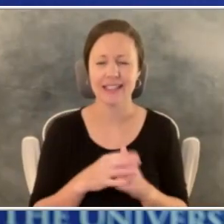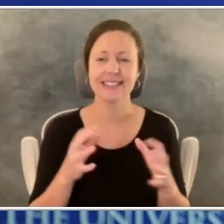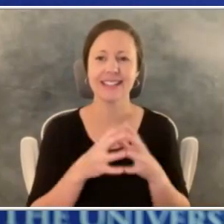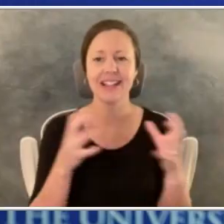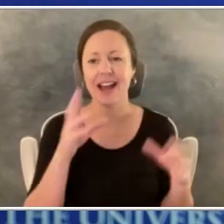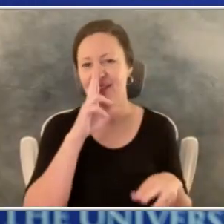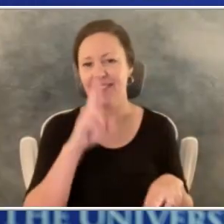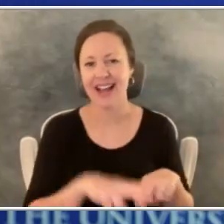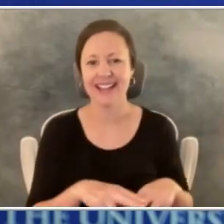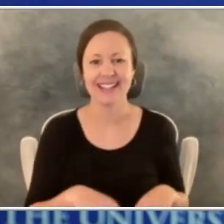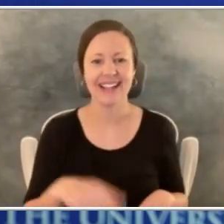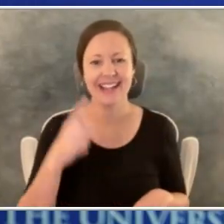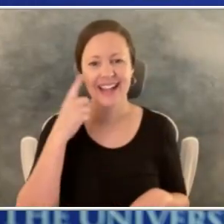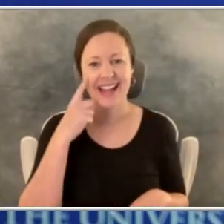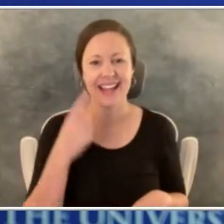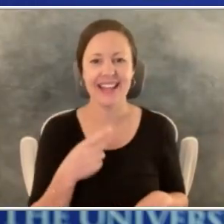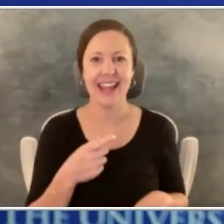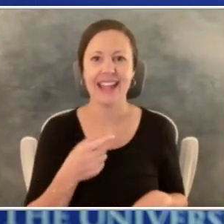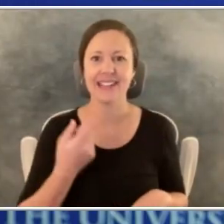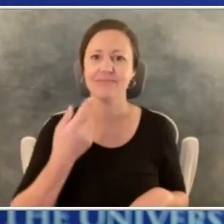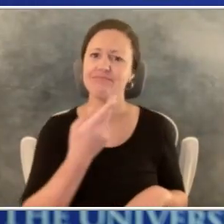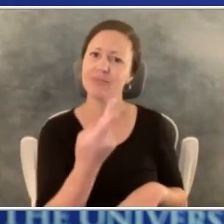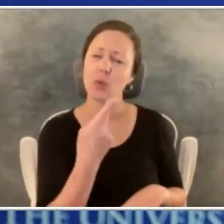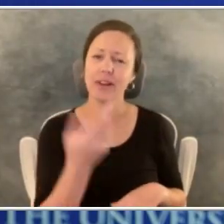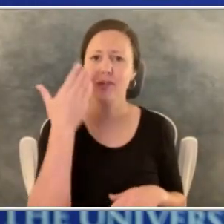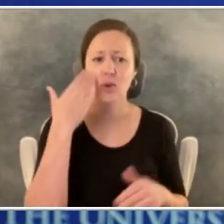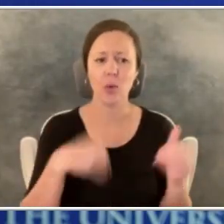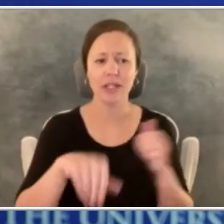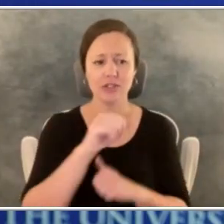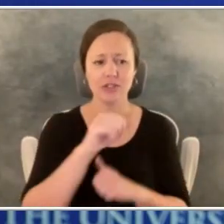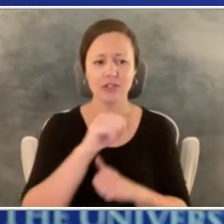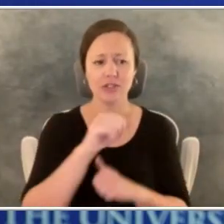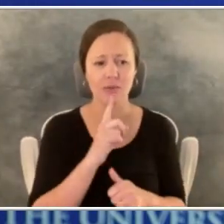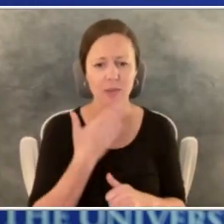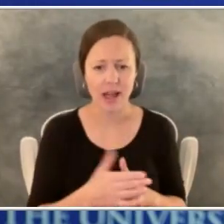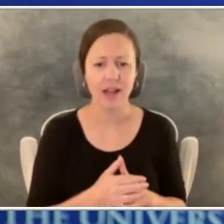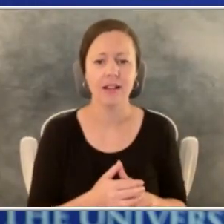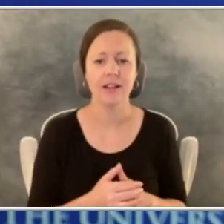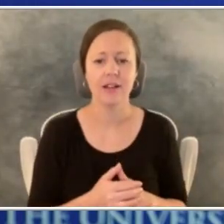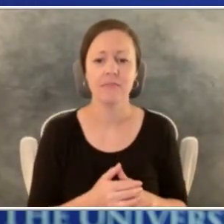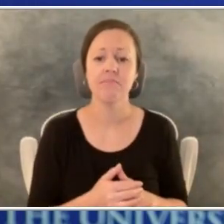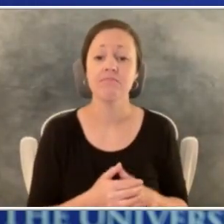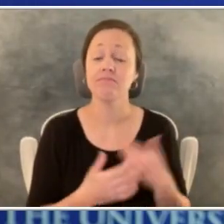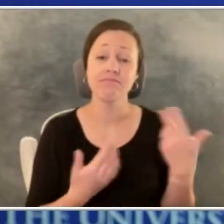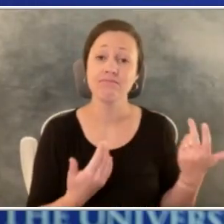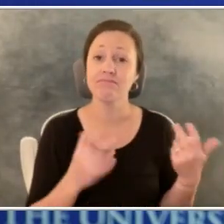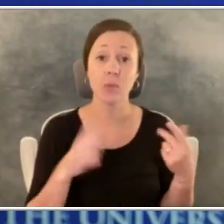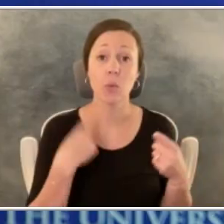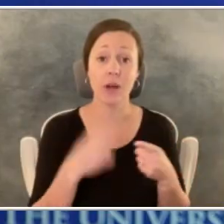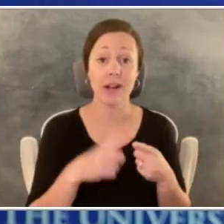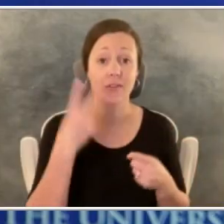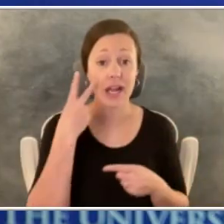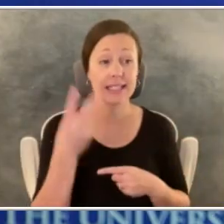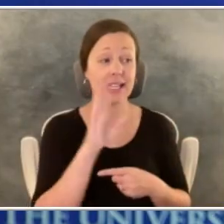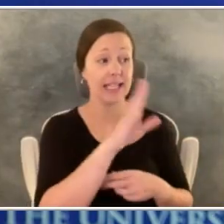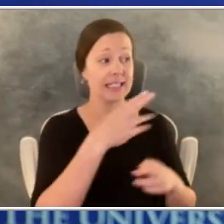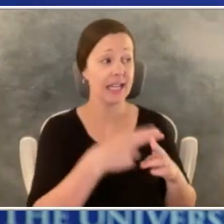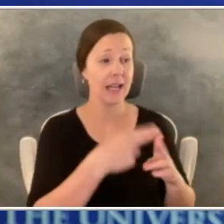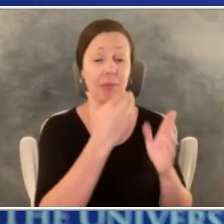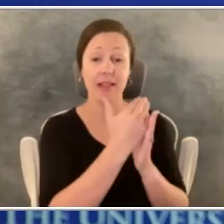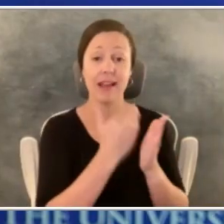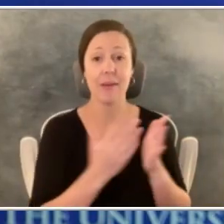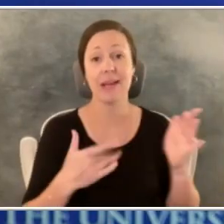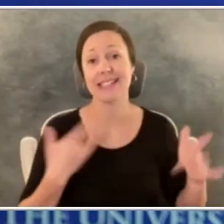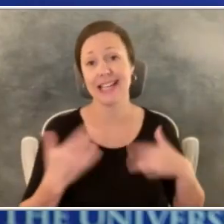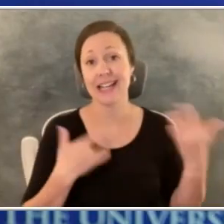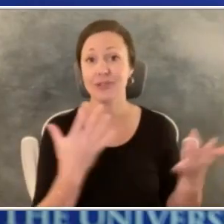think we've gotten to know each other really well, you know, and he's one of those patients where when I see him on the list, I'm excited to get to talk to him. You